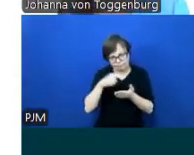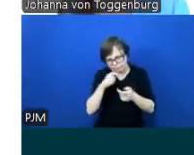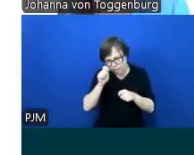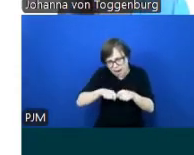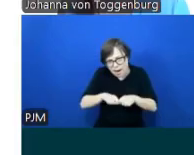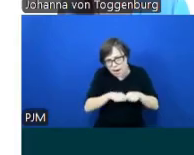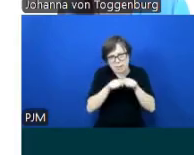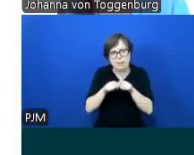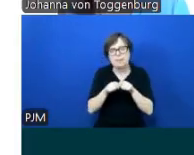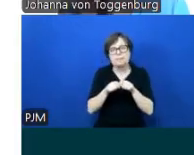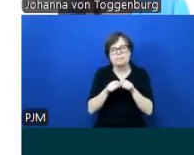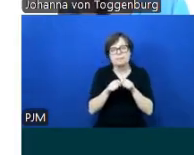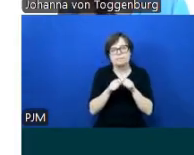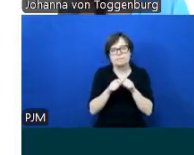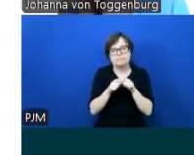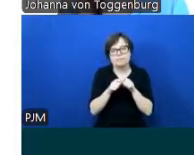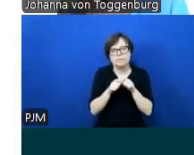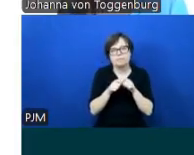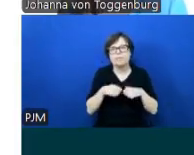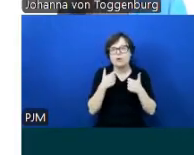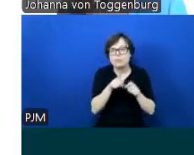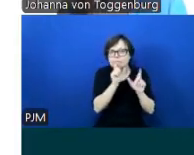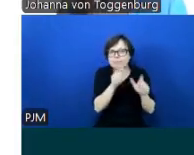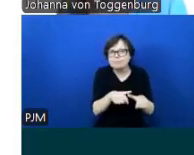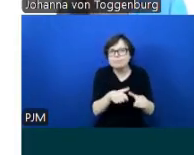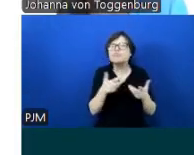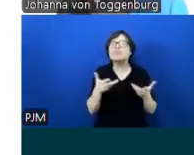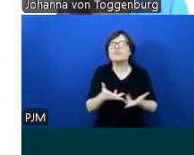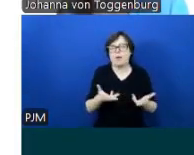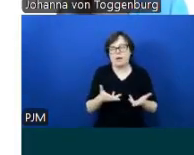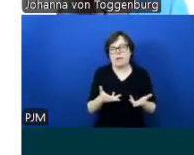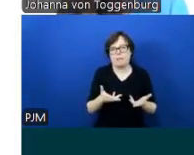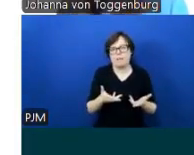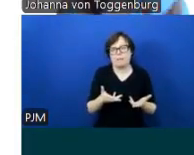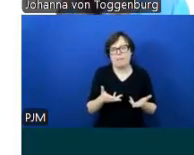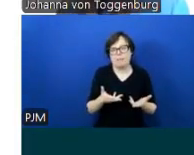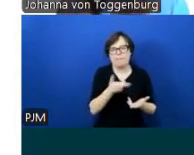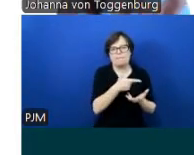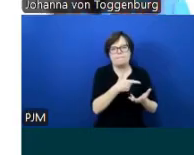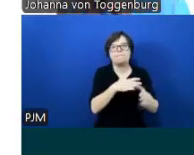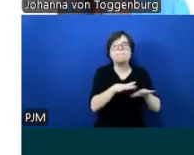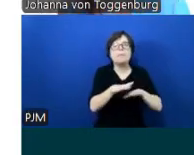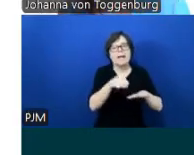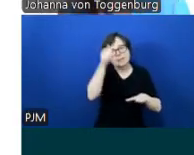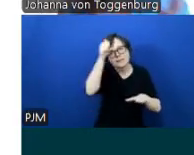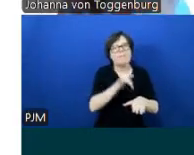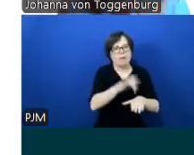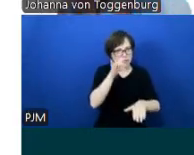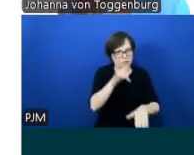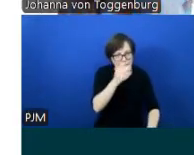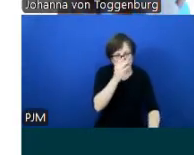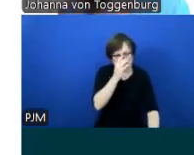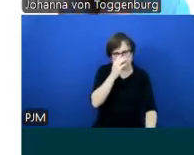identify these vulnerable and exposure hotspots. We discuss that together with the municipality